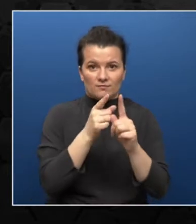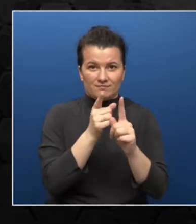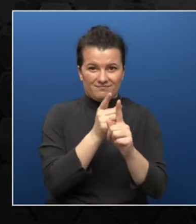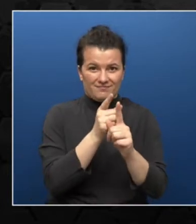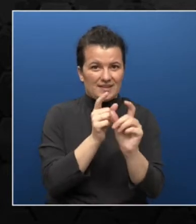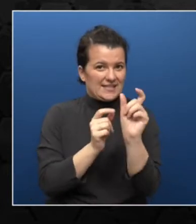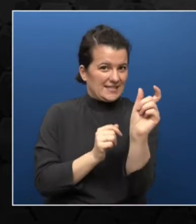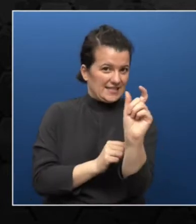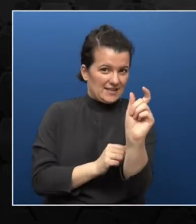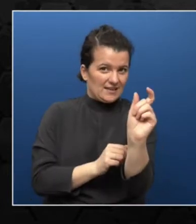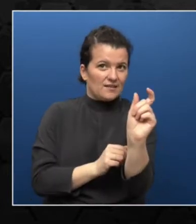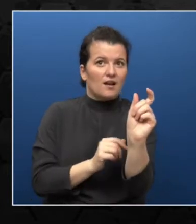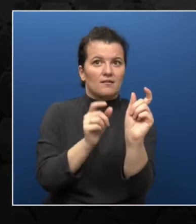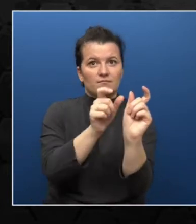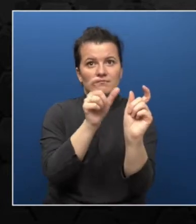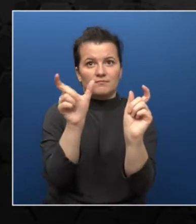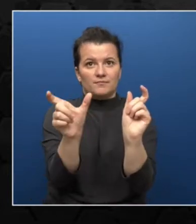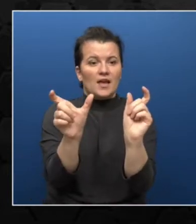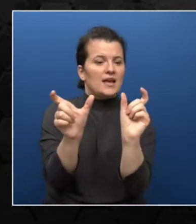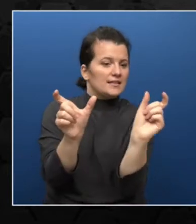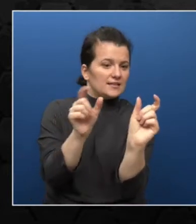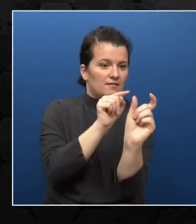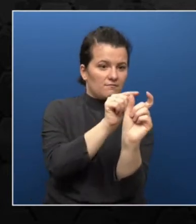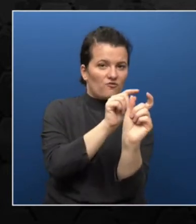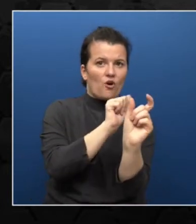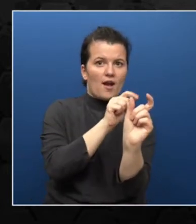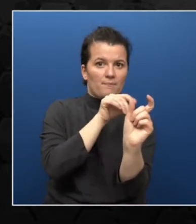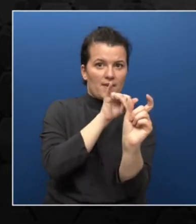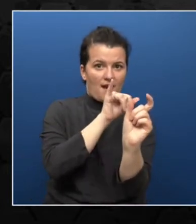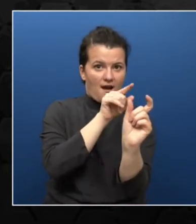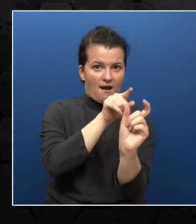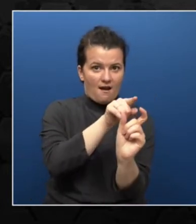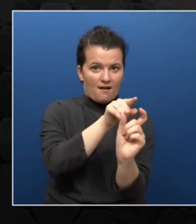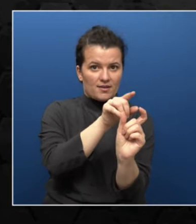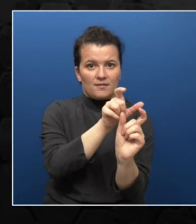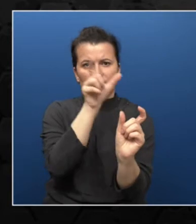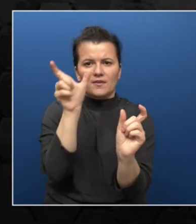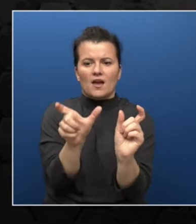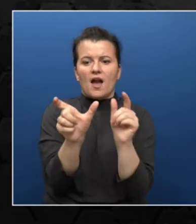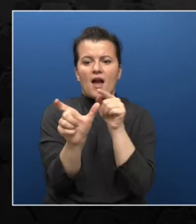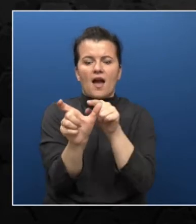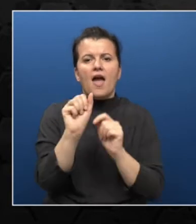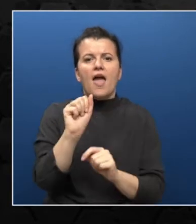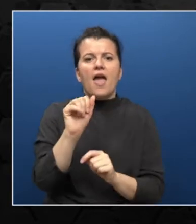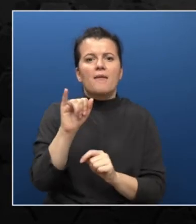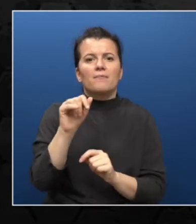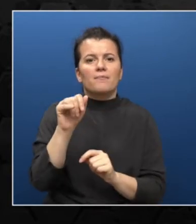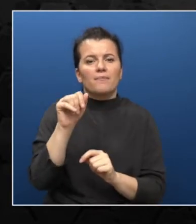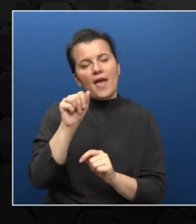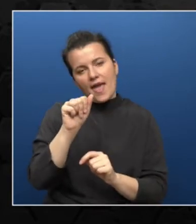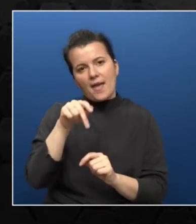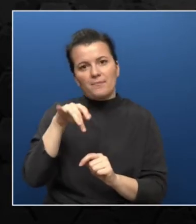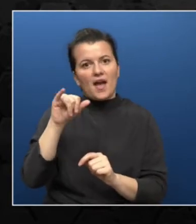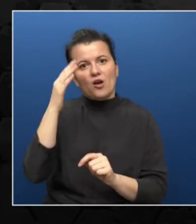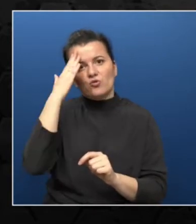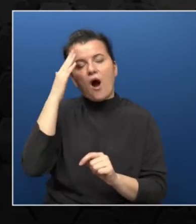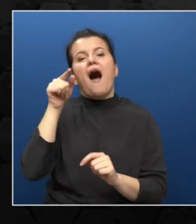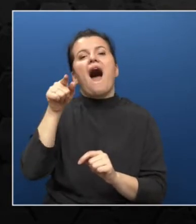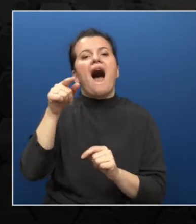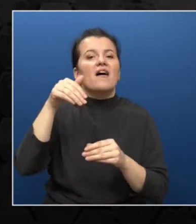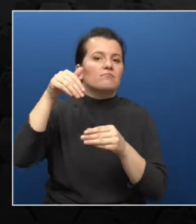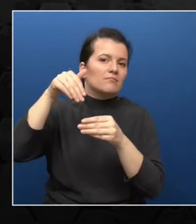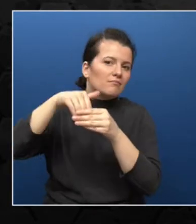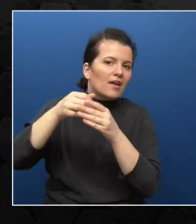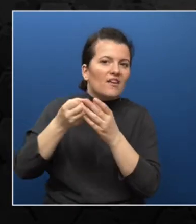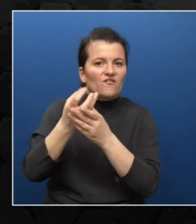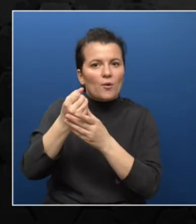a country hint is like giving context to our API about what is the location, or like the more information about the test that's